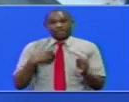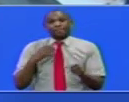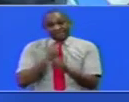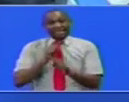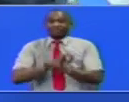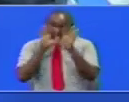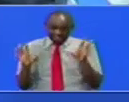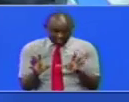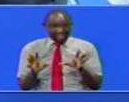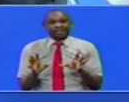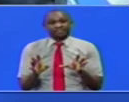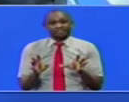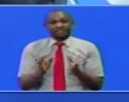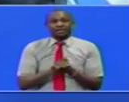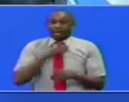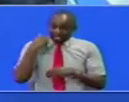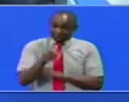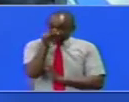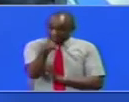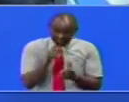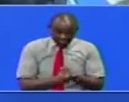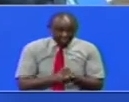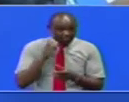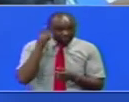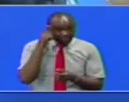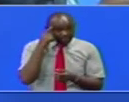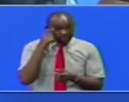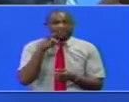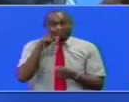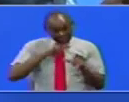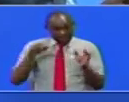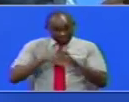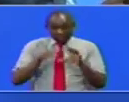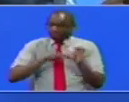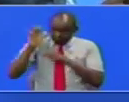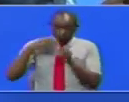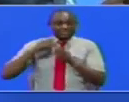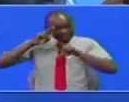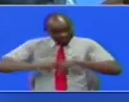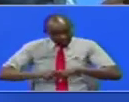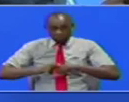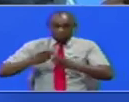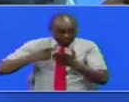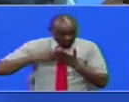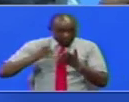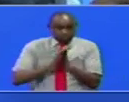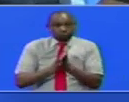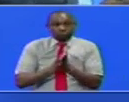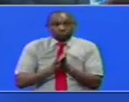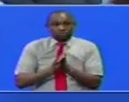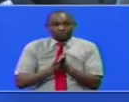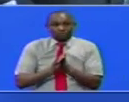to pin the Auditor General. But after these, when members will sit down, then they'll go through the evidence that has been